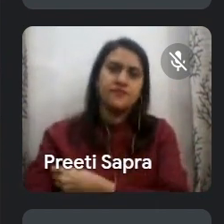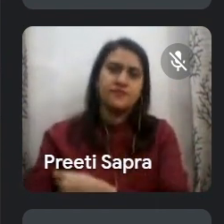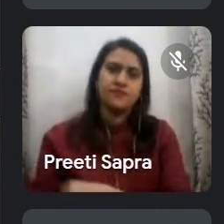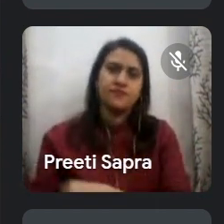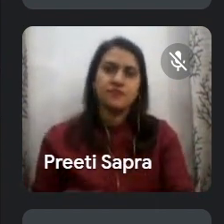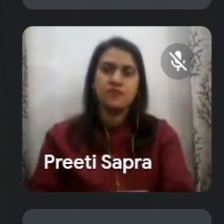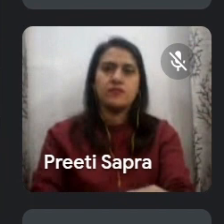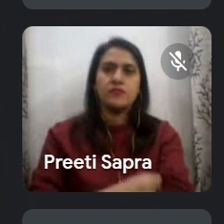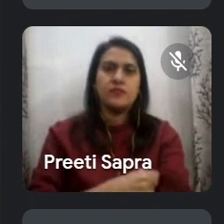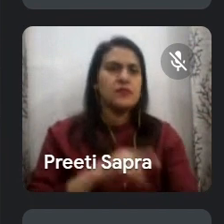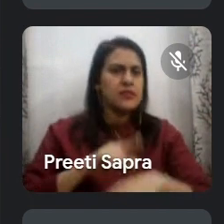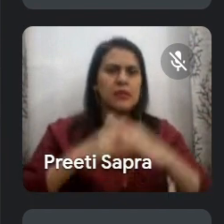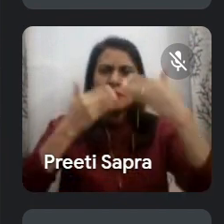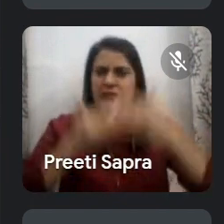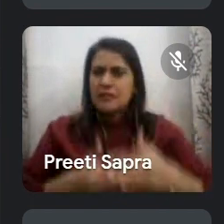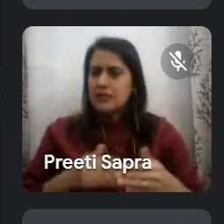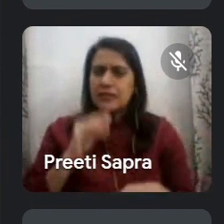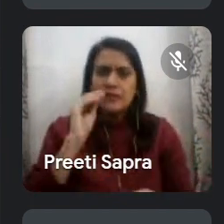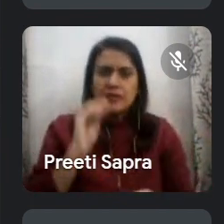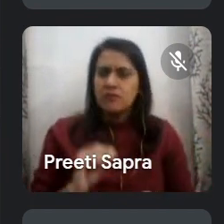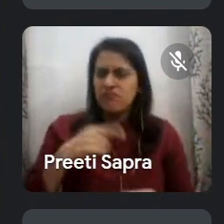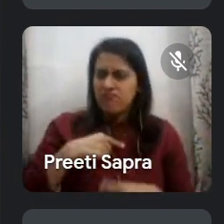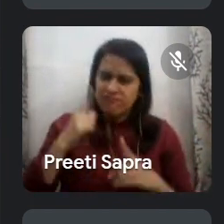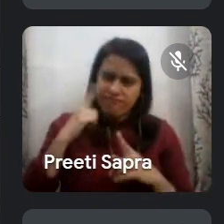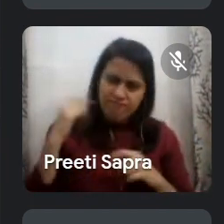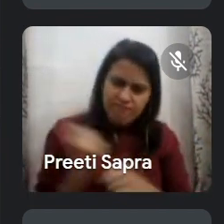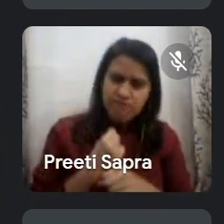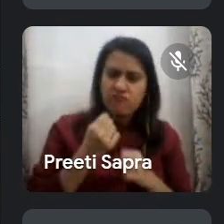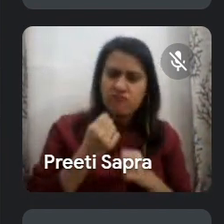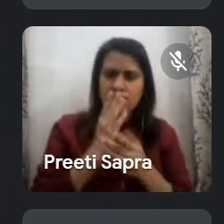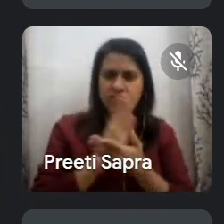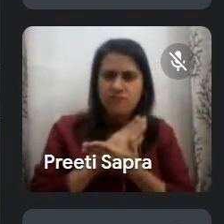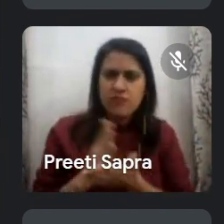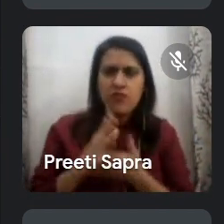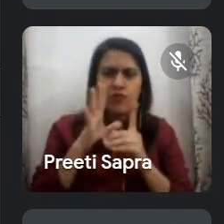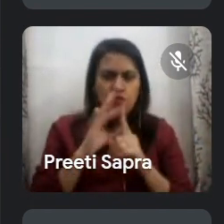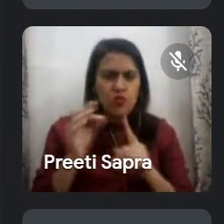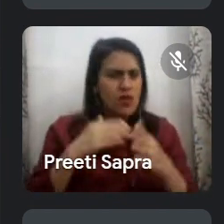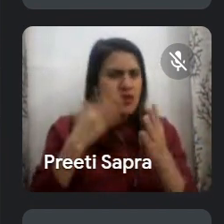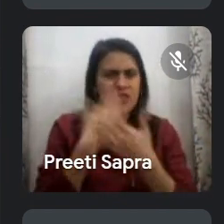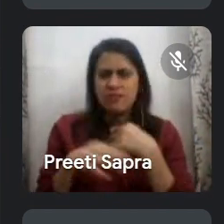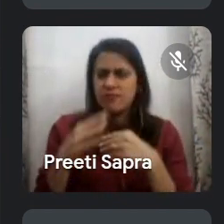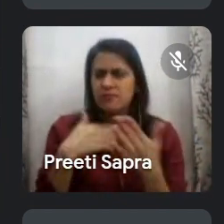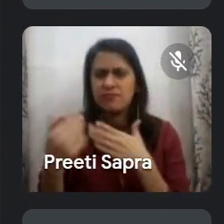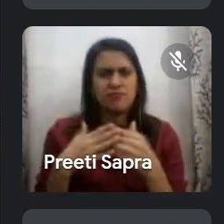here and I want to be the most productive possible in spite of having my disabilities and stuff.